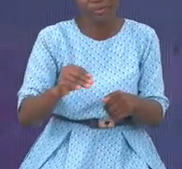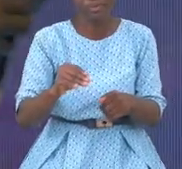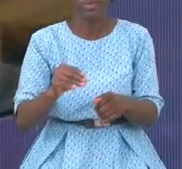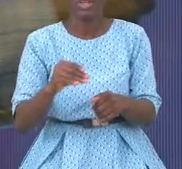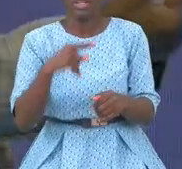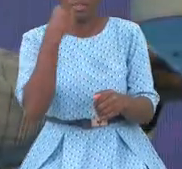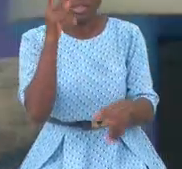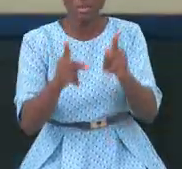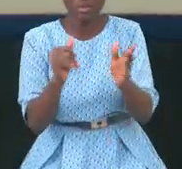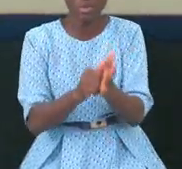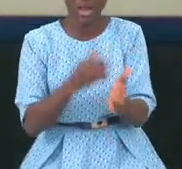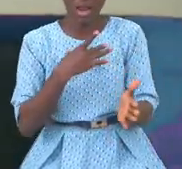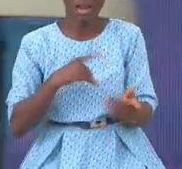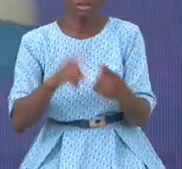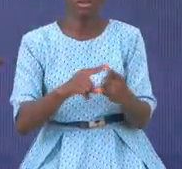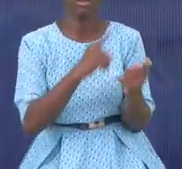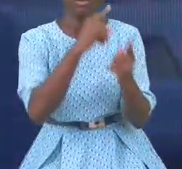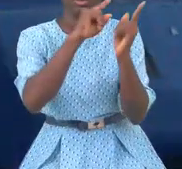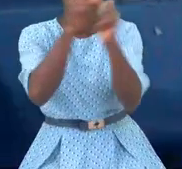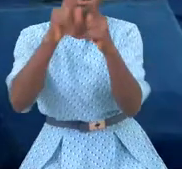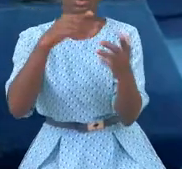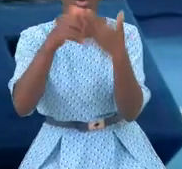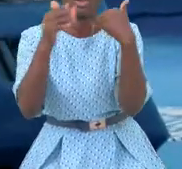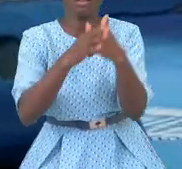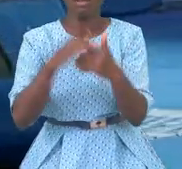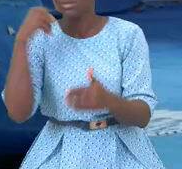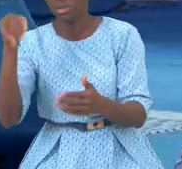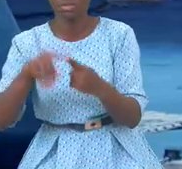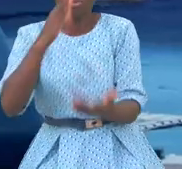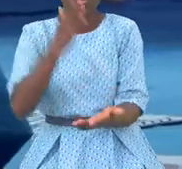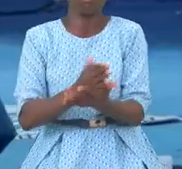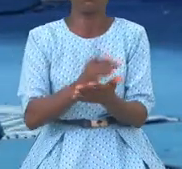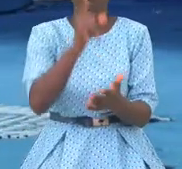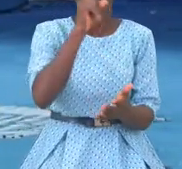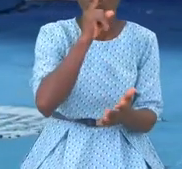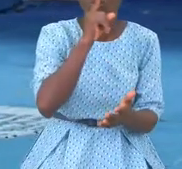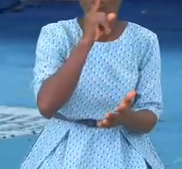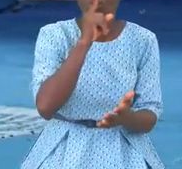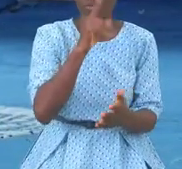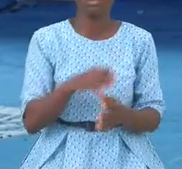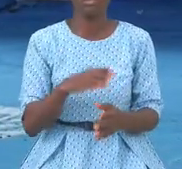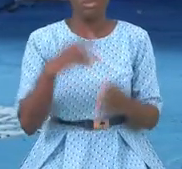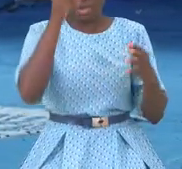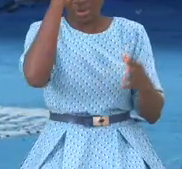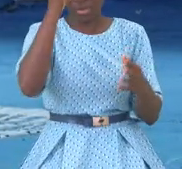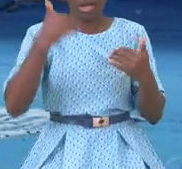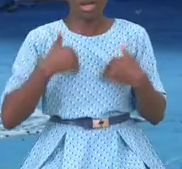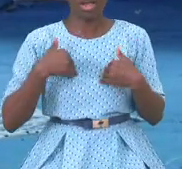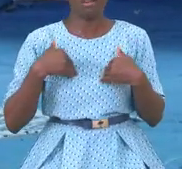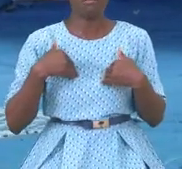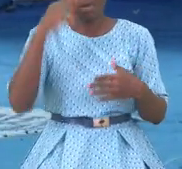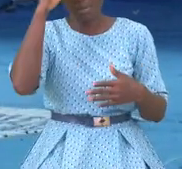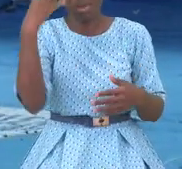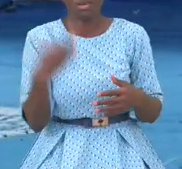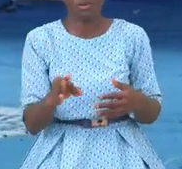has men in authority. He has men of power. He has women of dignity. He has women and